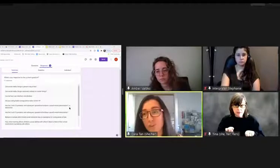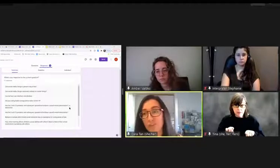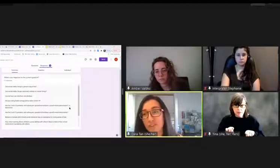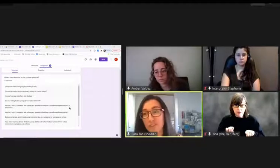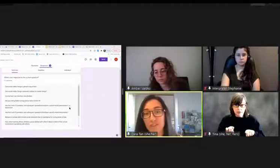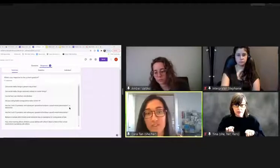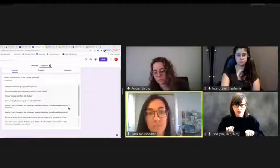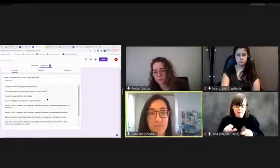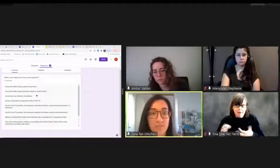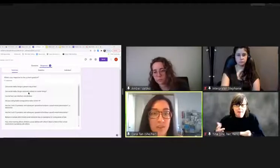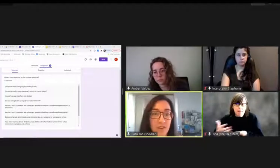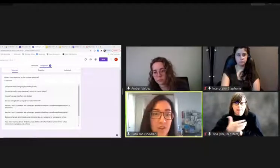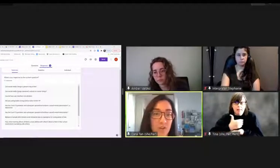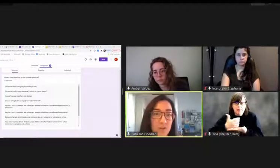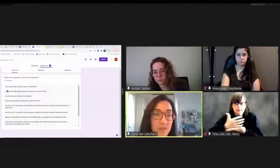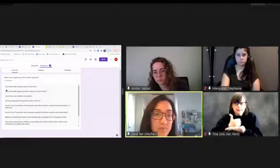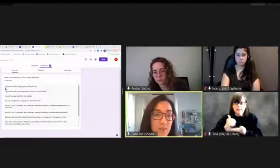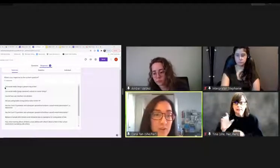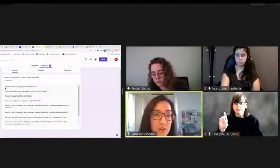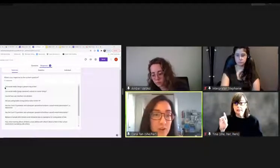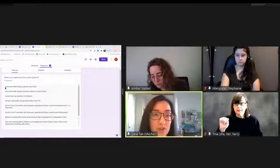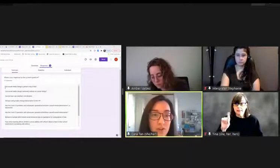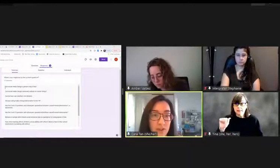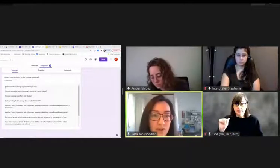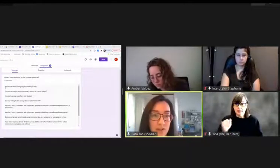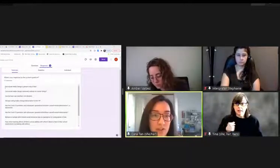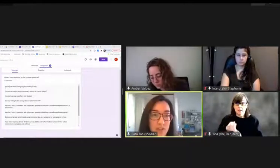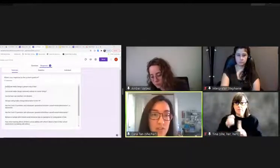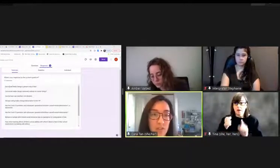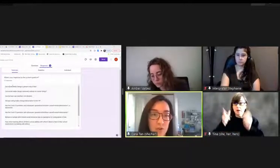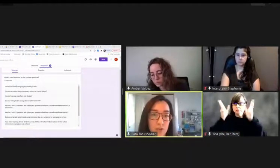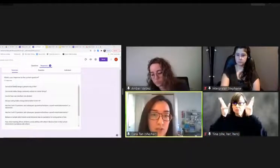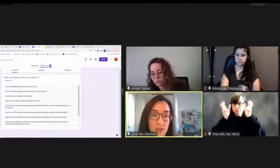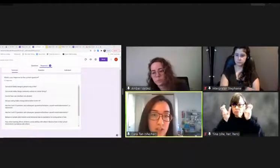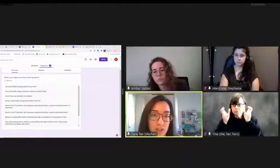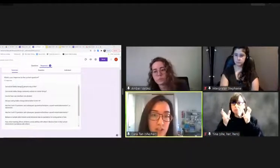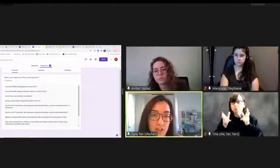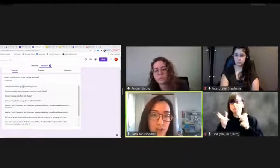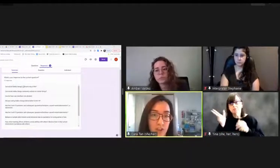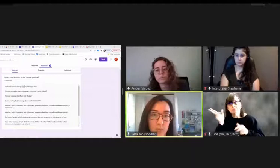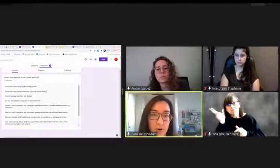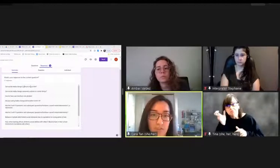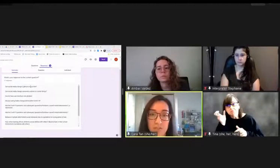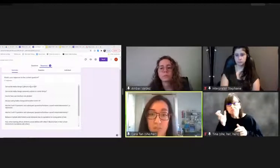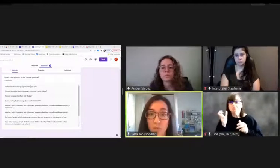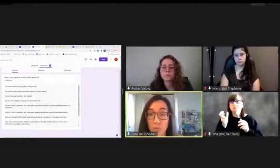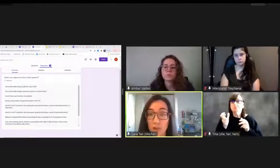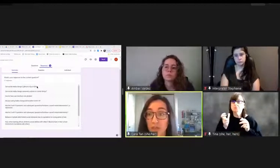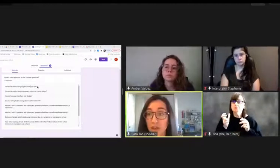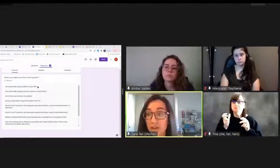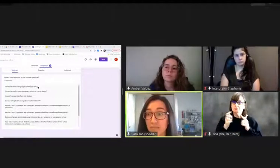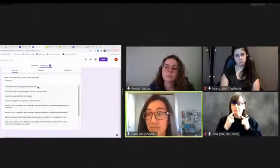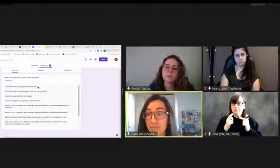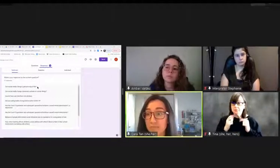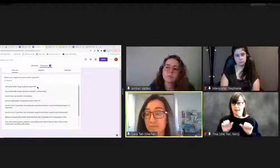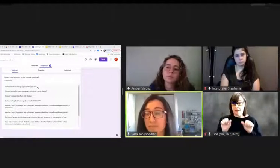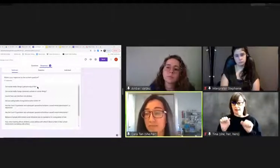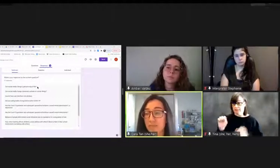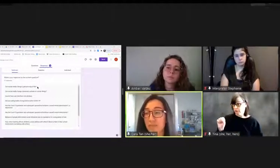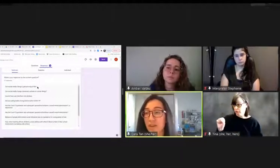that helps our senses? All right, so here's a question. Can social media change a person's way of life?